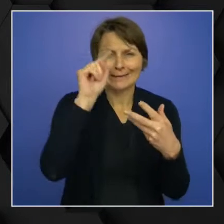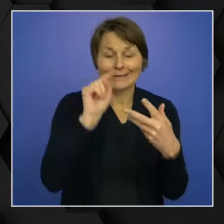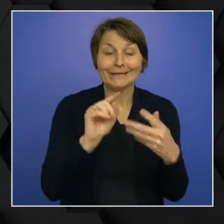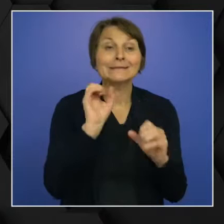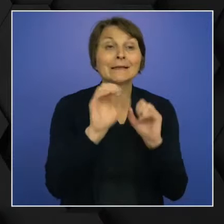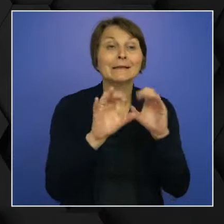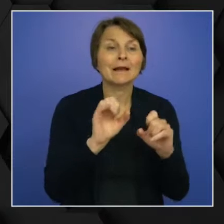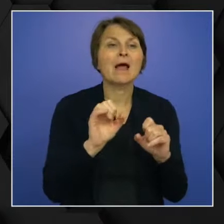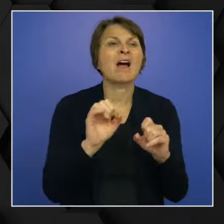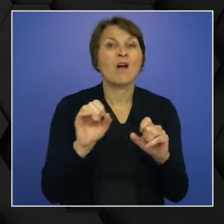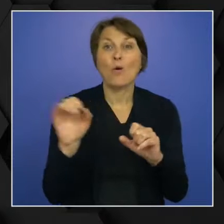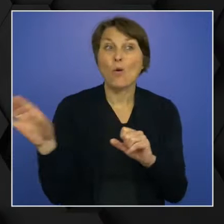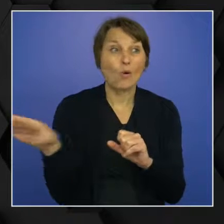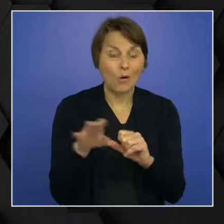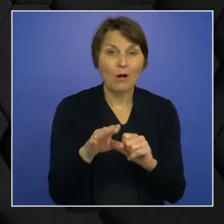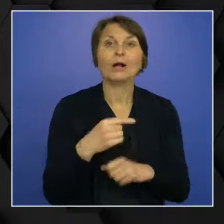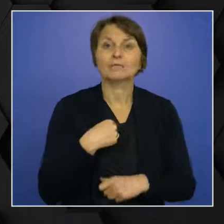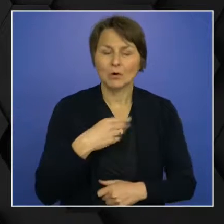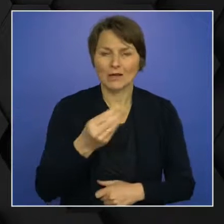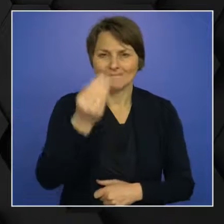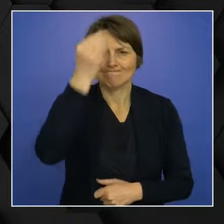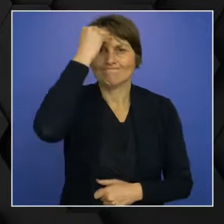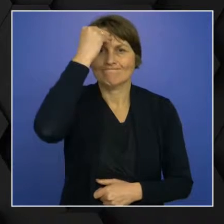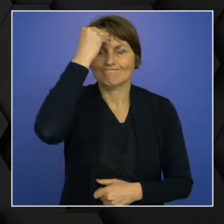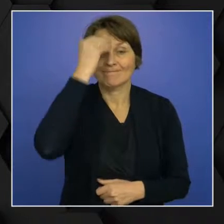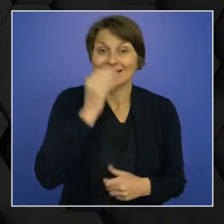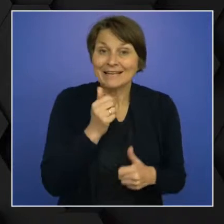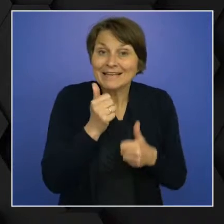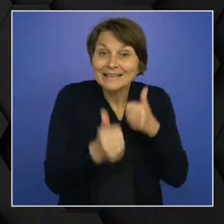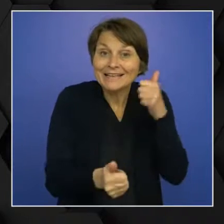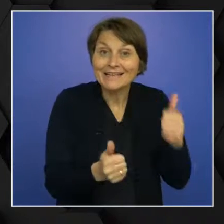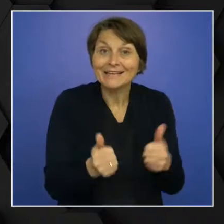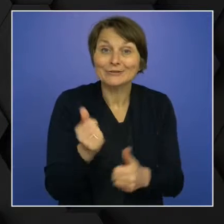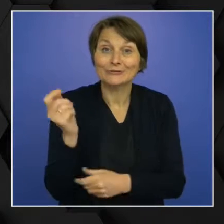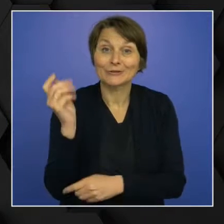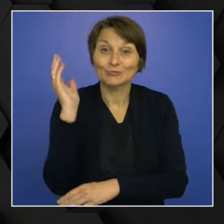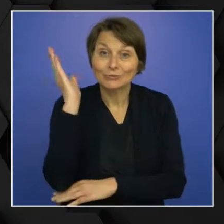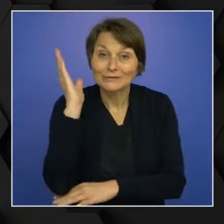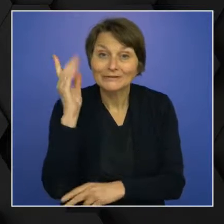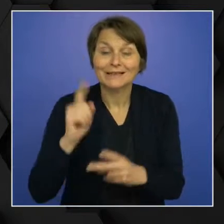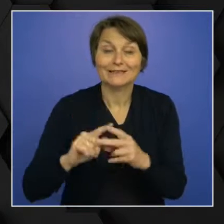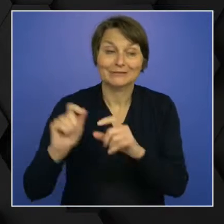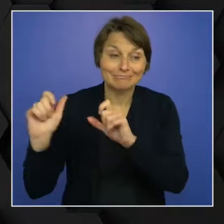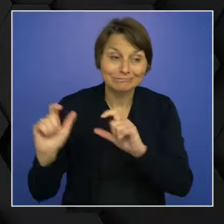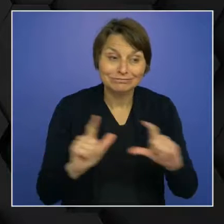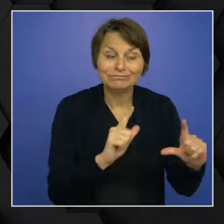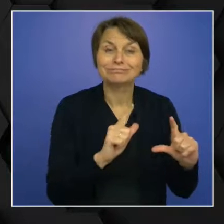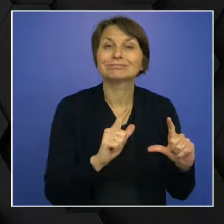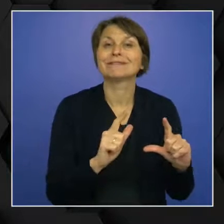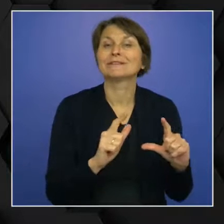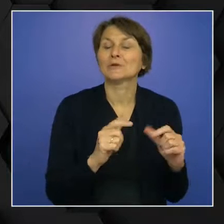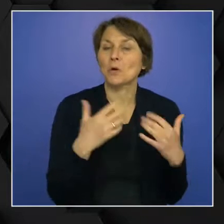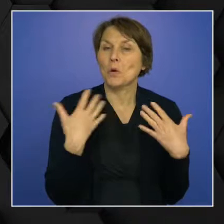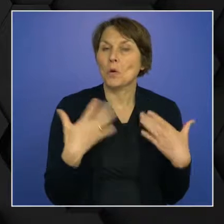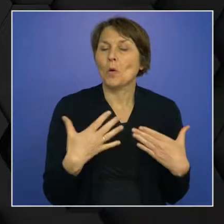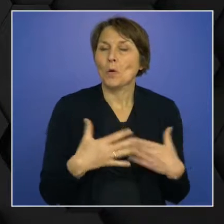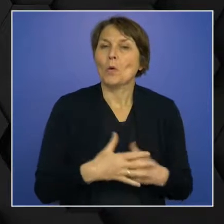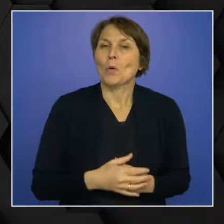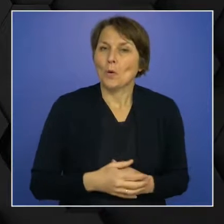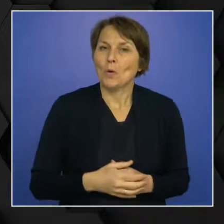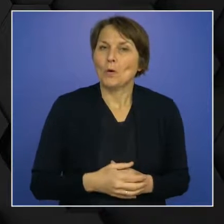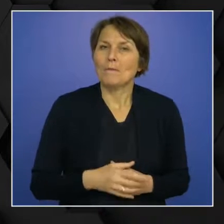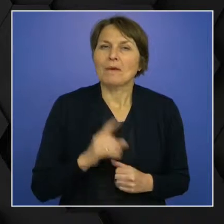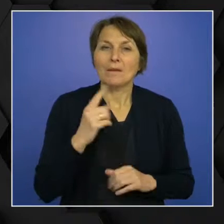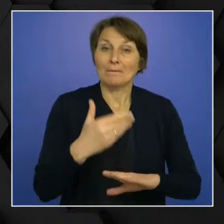almost everyone's presentation and session. It was really great to see, but you need to make